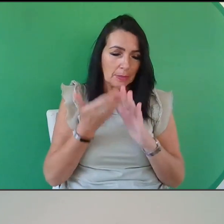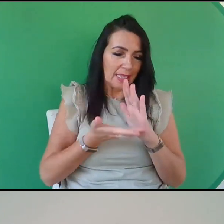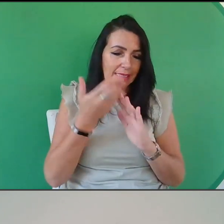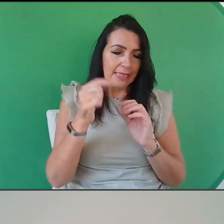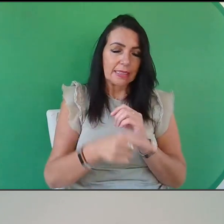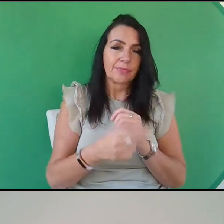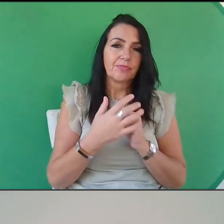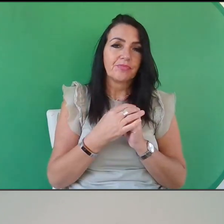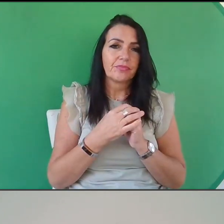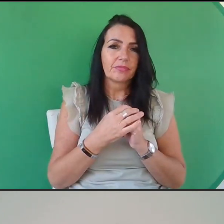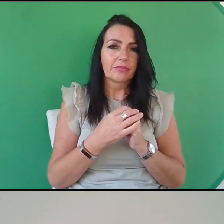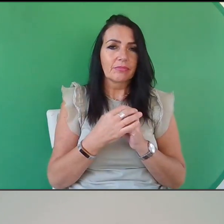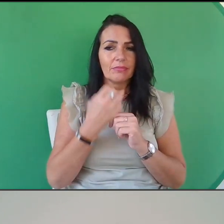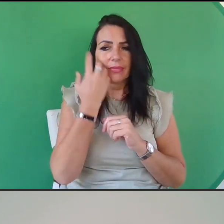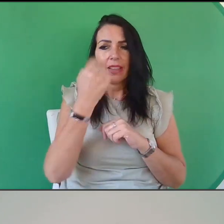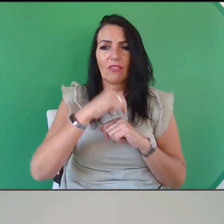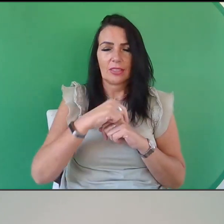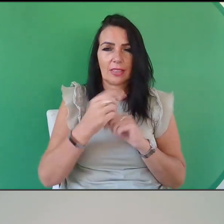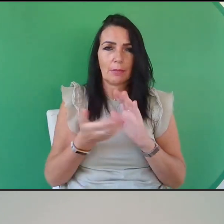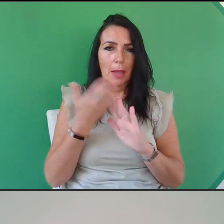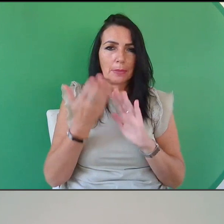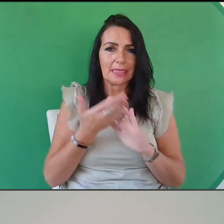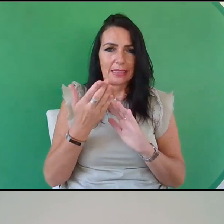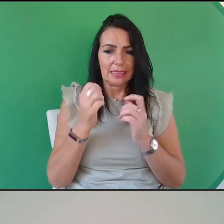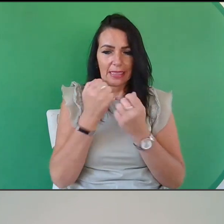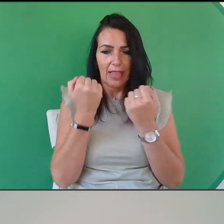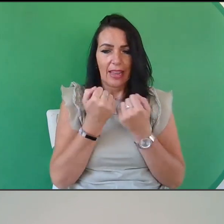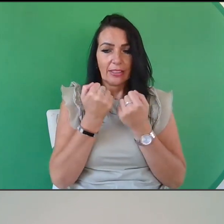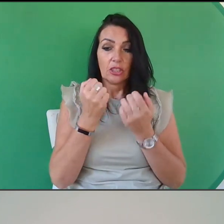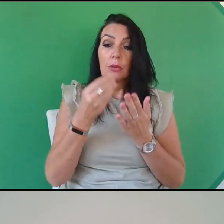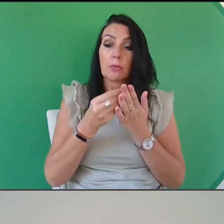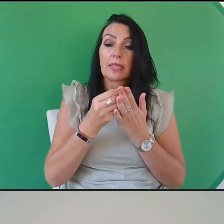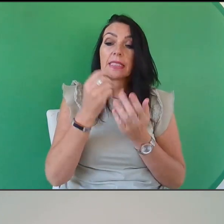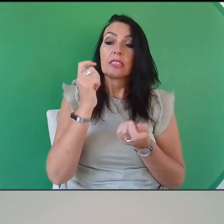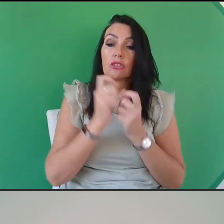is updated every single time the energy prices change.